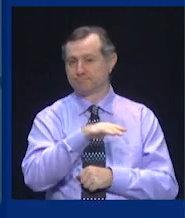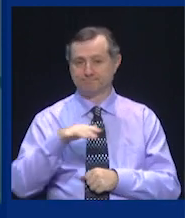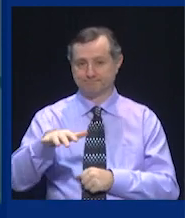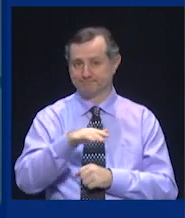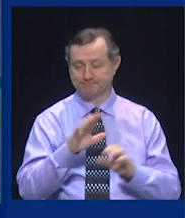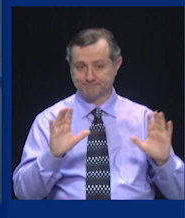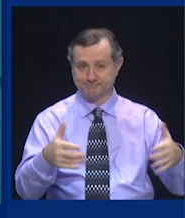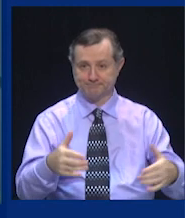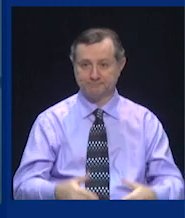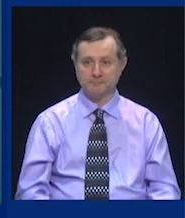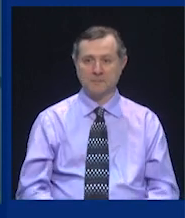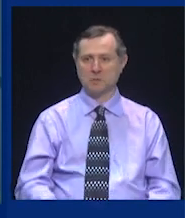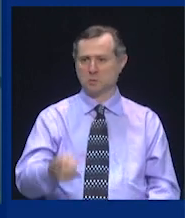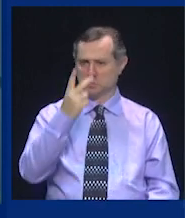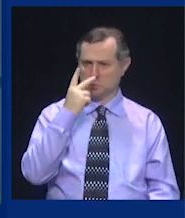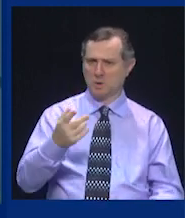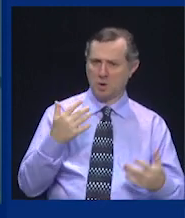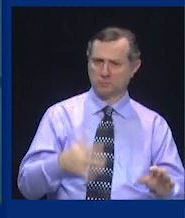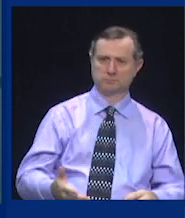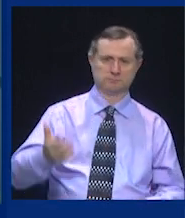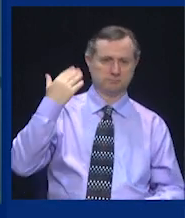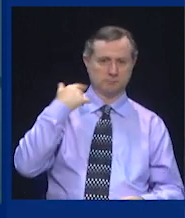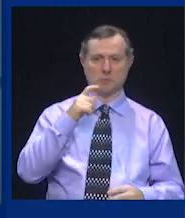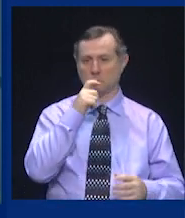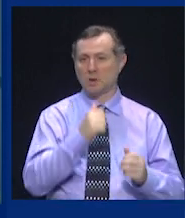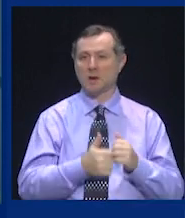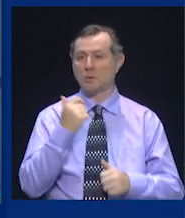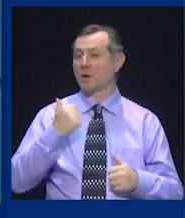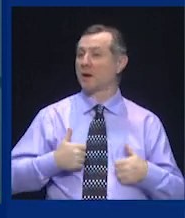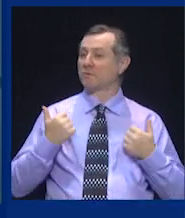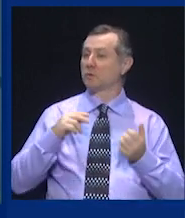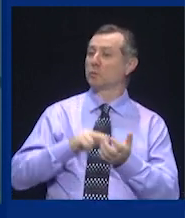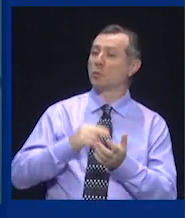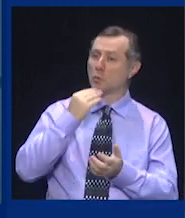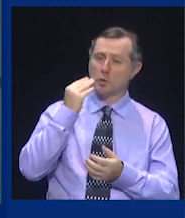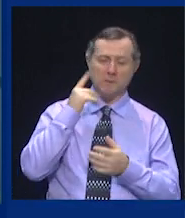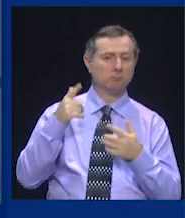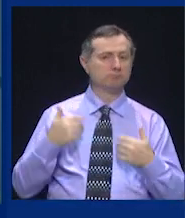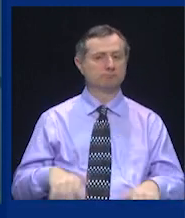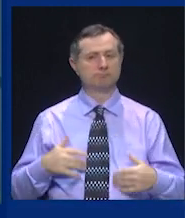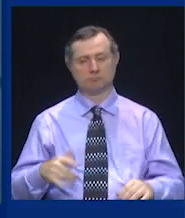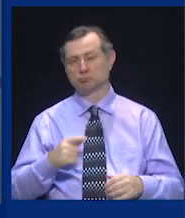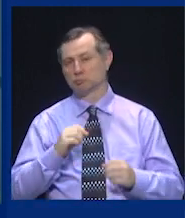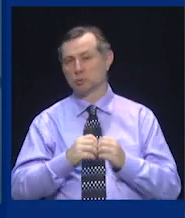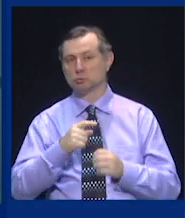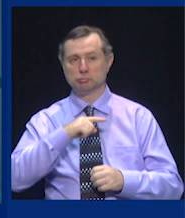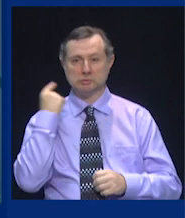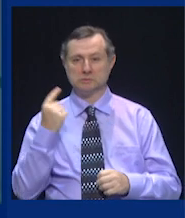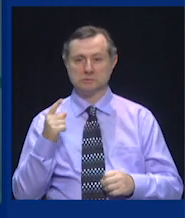the nursing homes are the high-risk population. We learned that